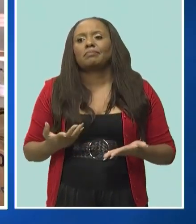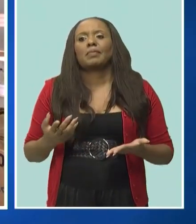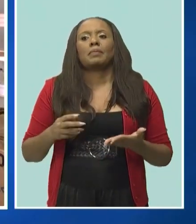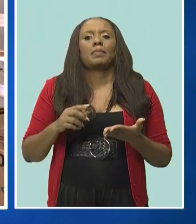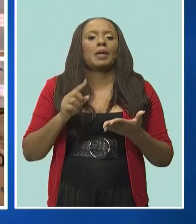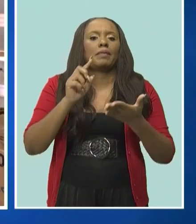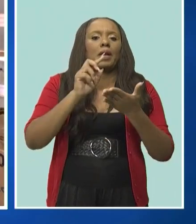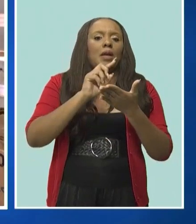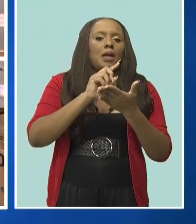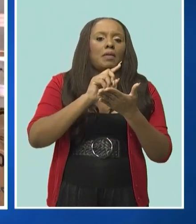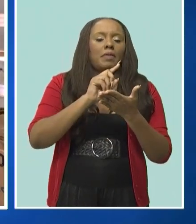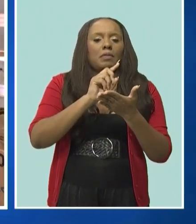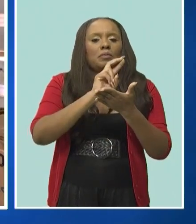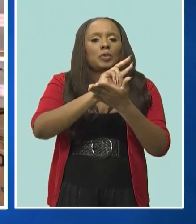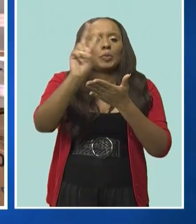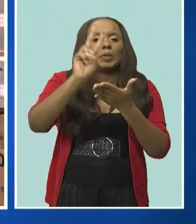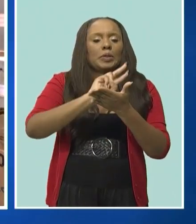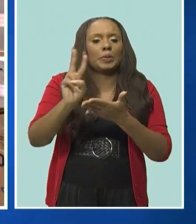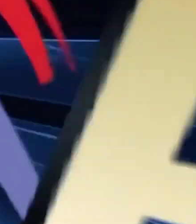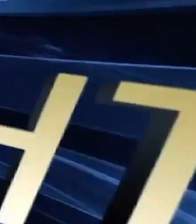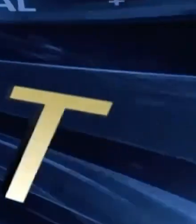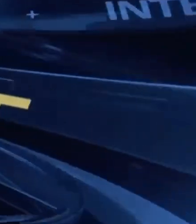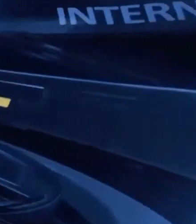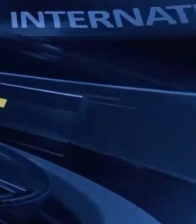week, or at least at Christmas time.